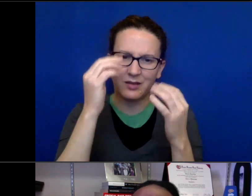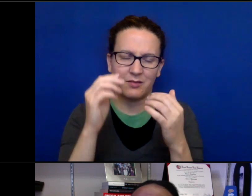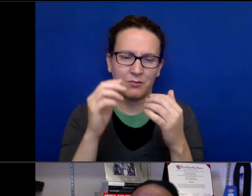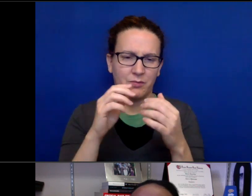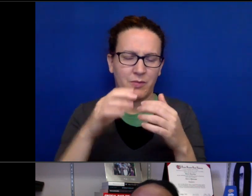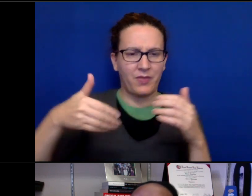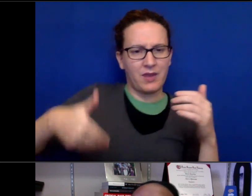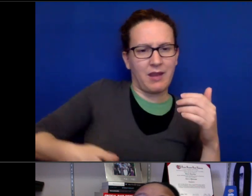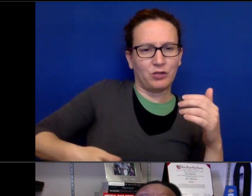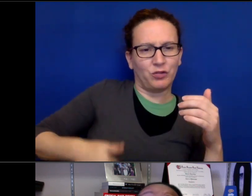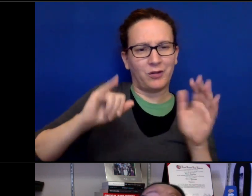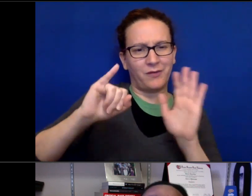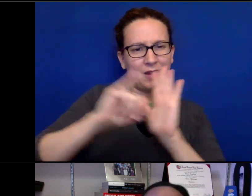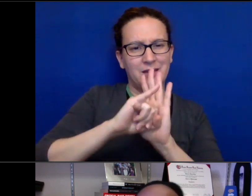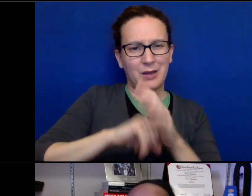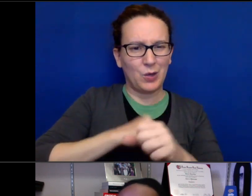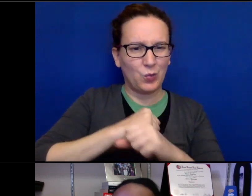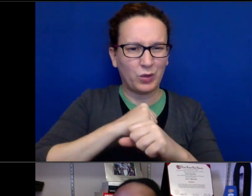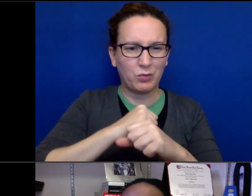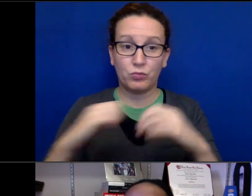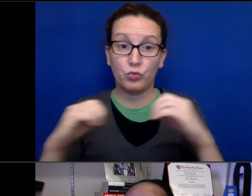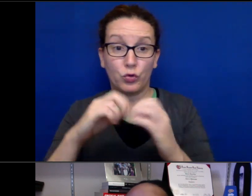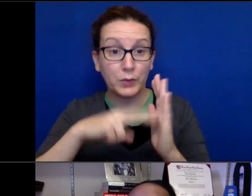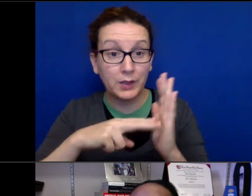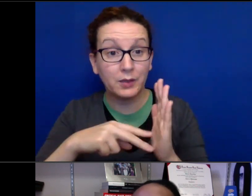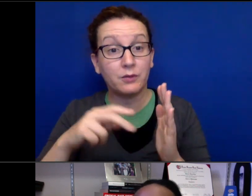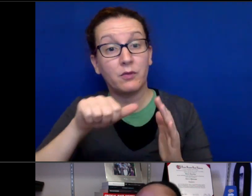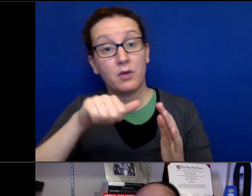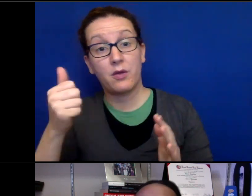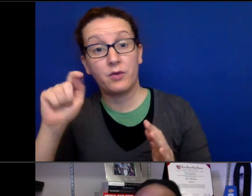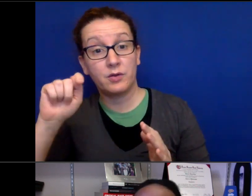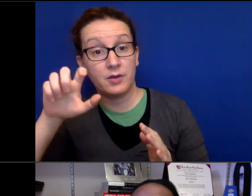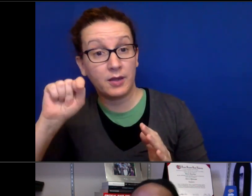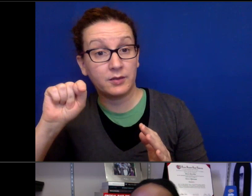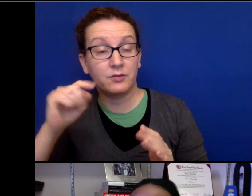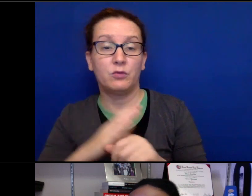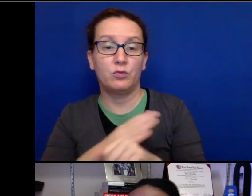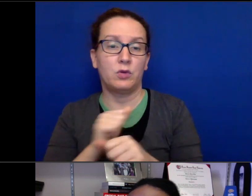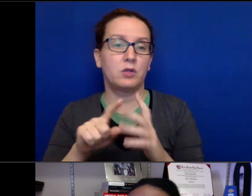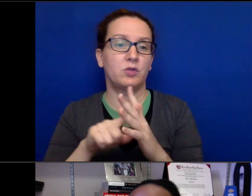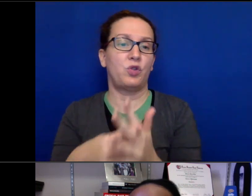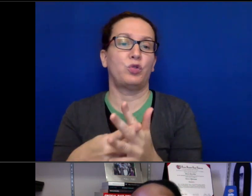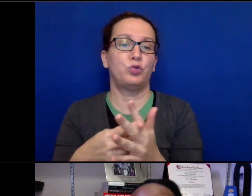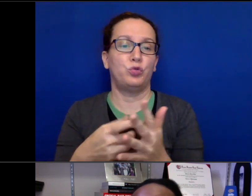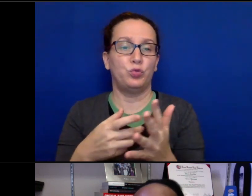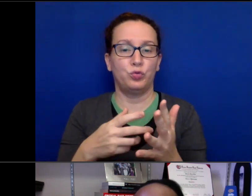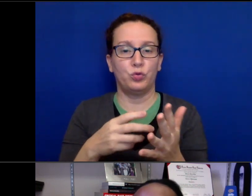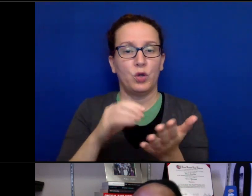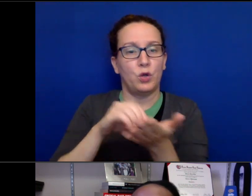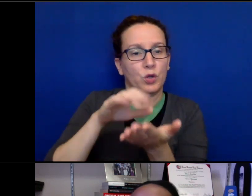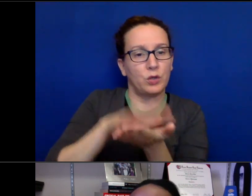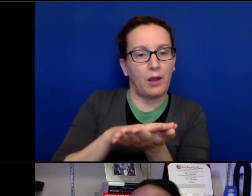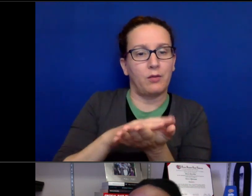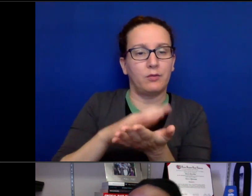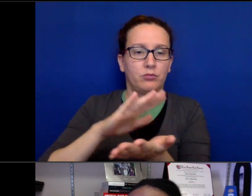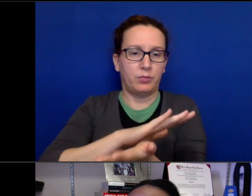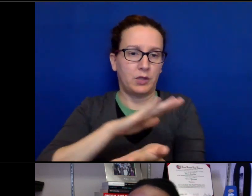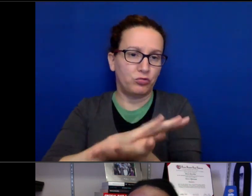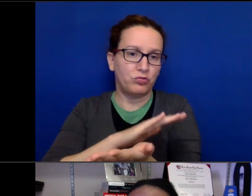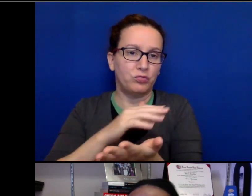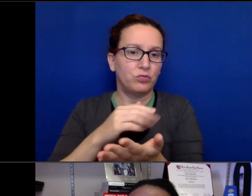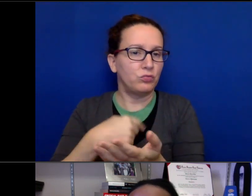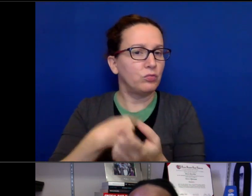nature of identity work and a lot more reading of other texts before I can start to put down to page what